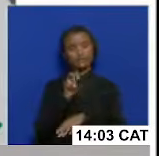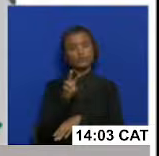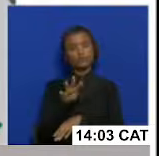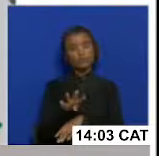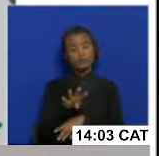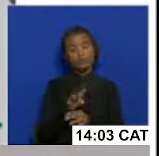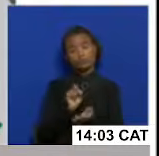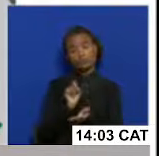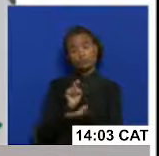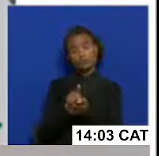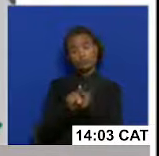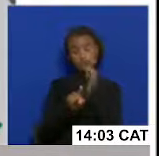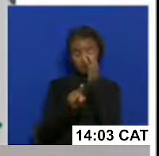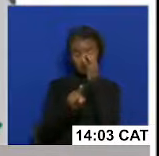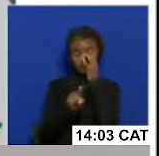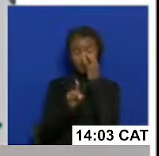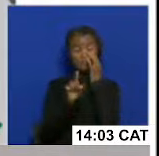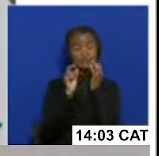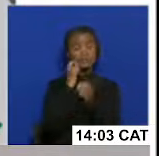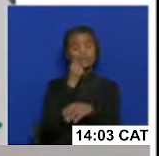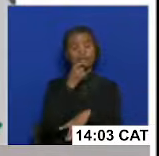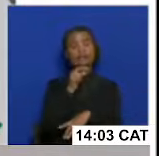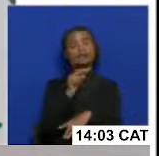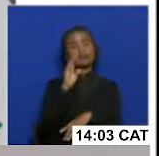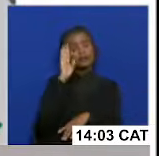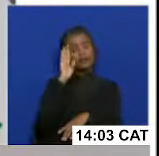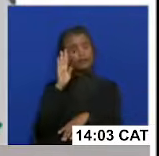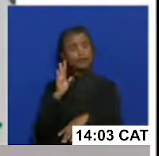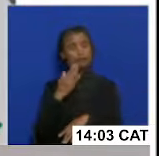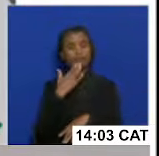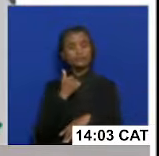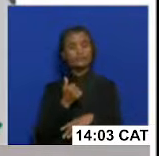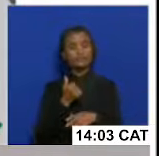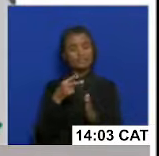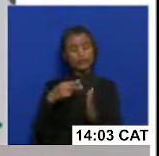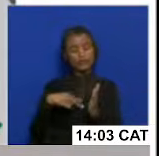let me know what changes you want me to make." Please turn over the page.